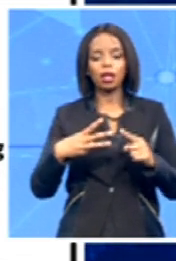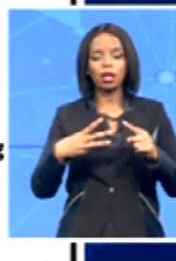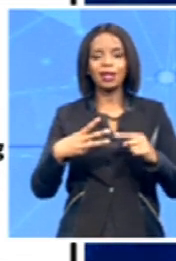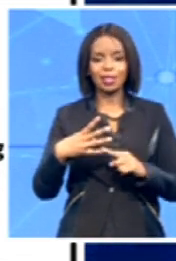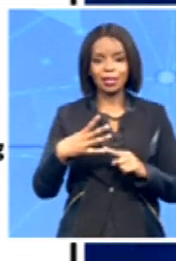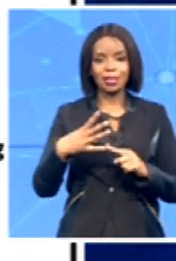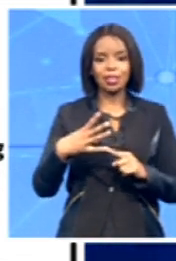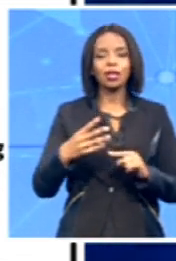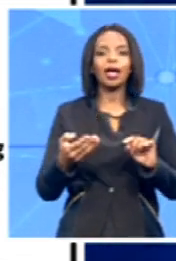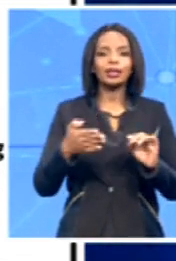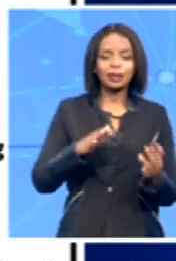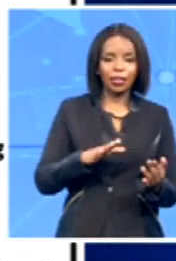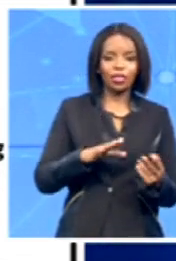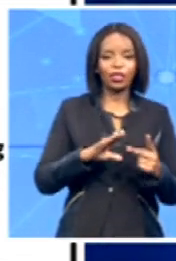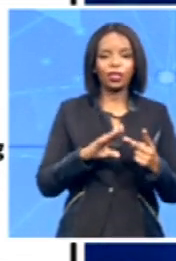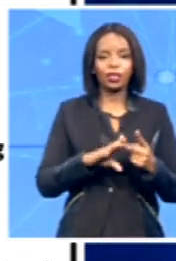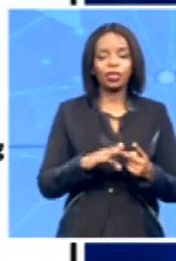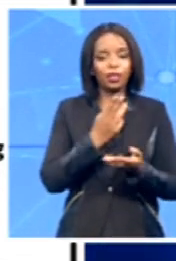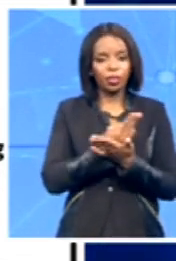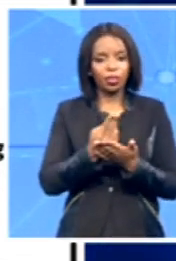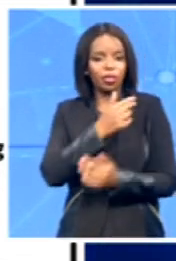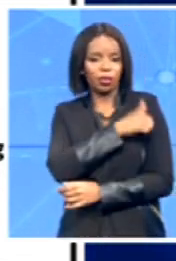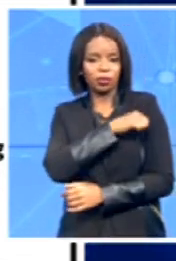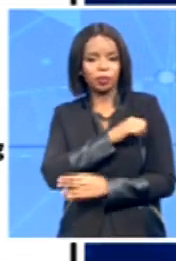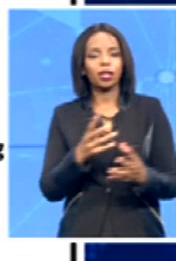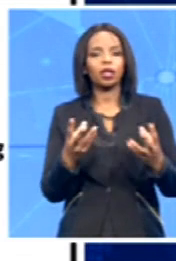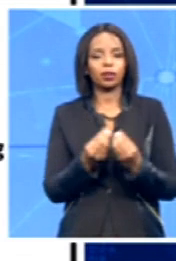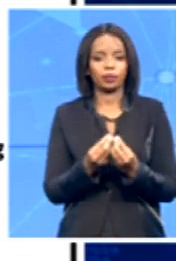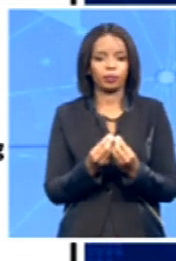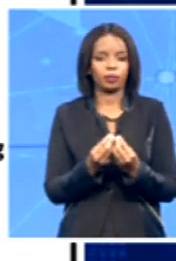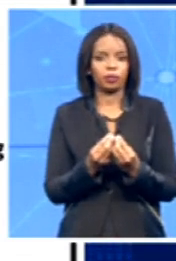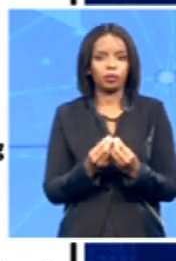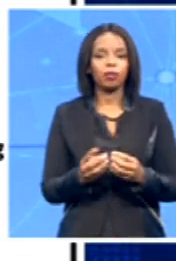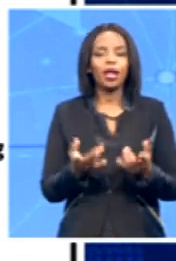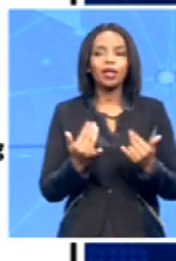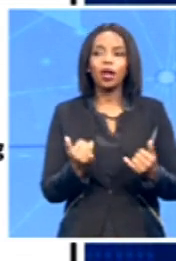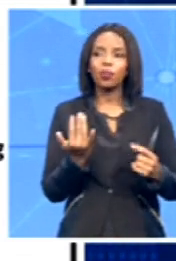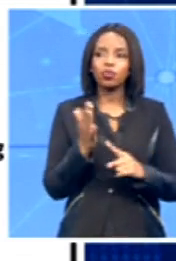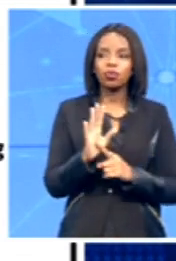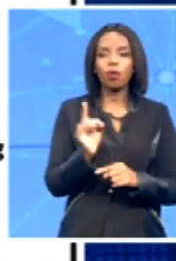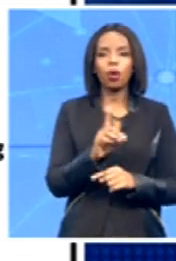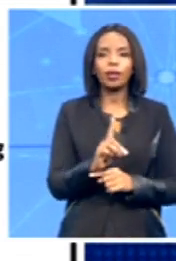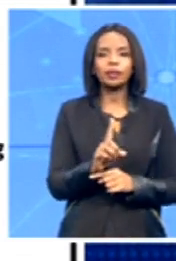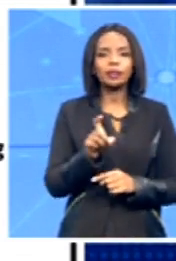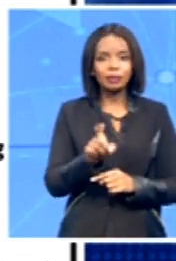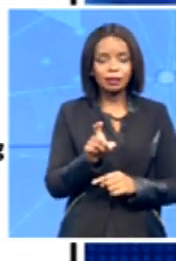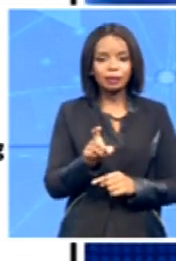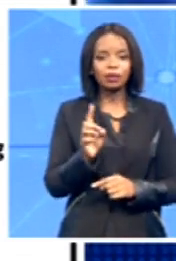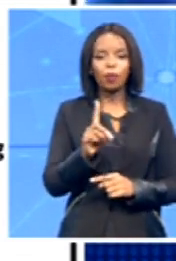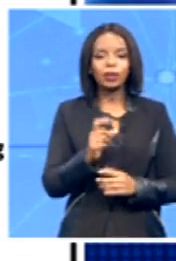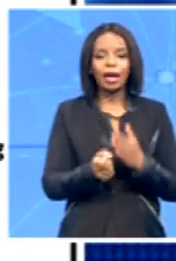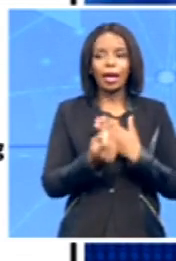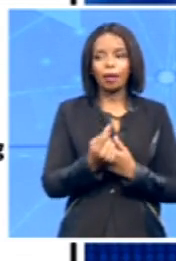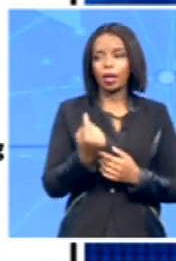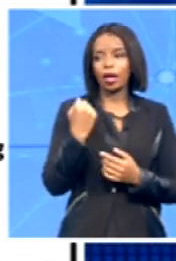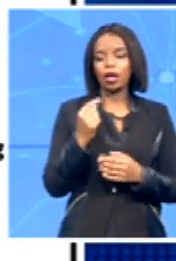showing what the impact of vaccination was in the 14th of November to the 11th of December, which is the Omicron period,